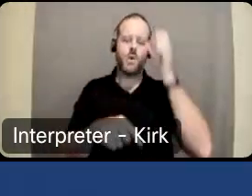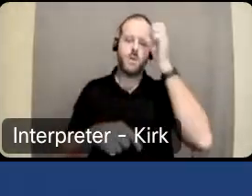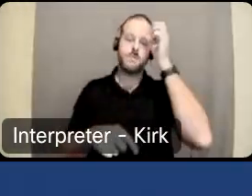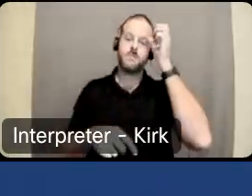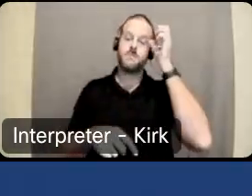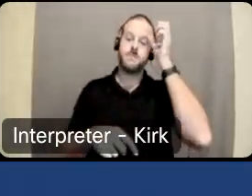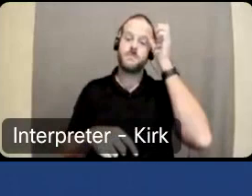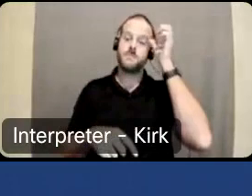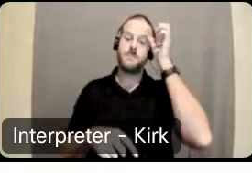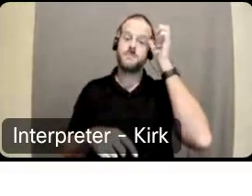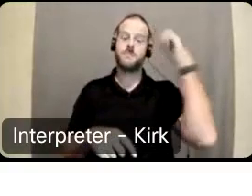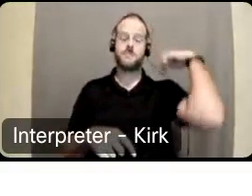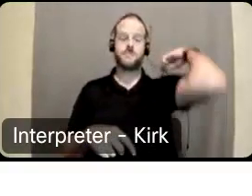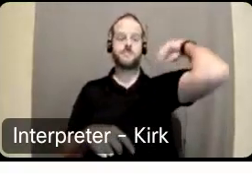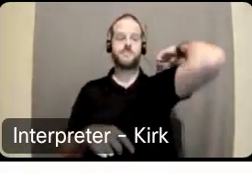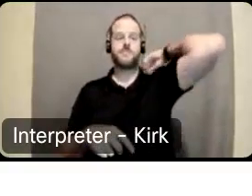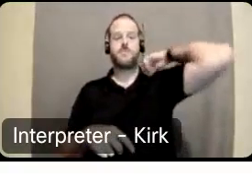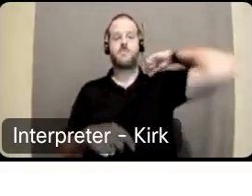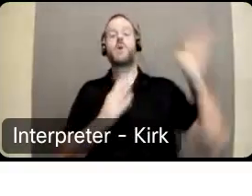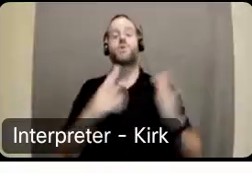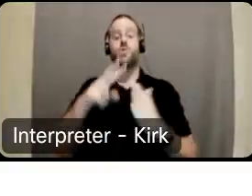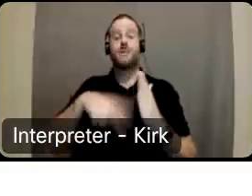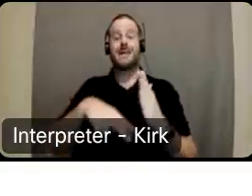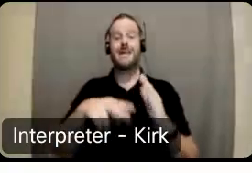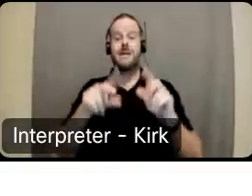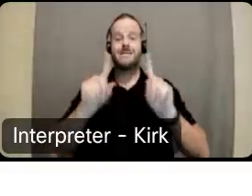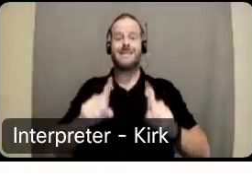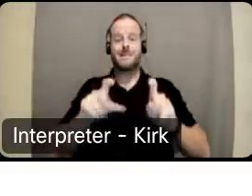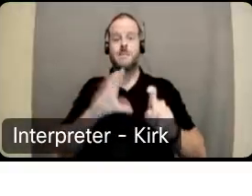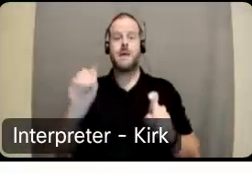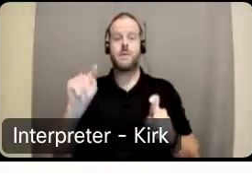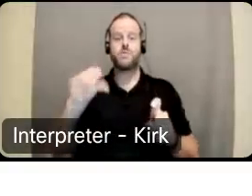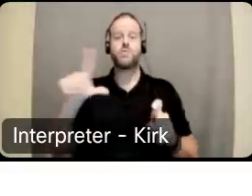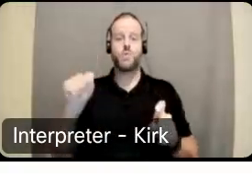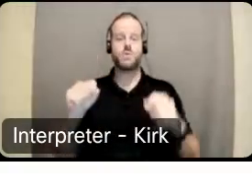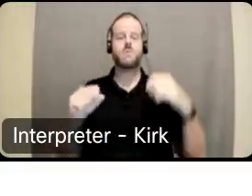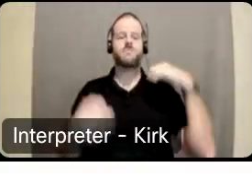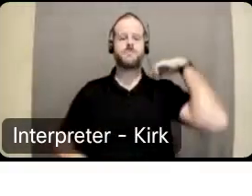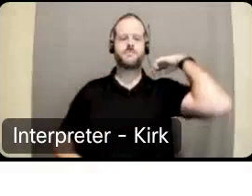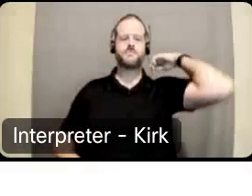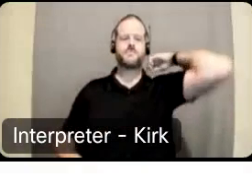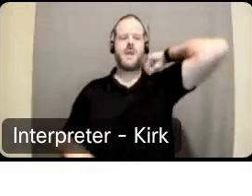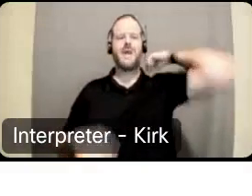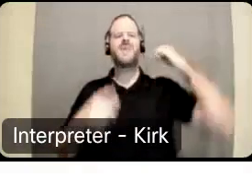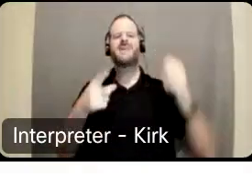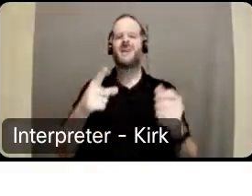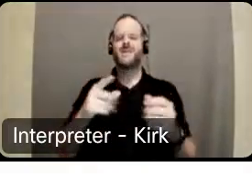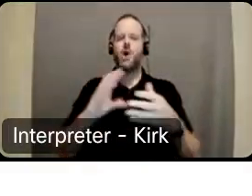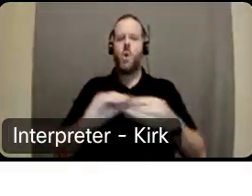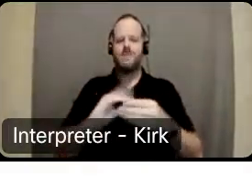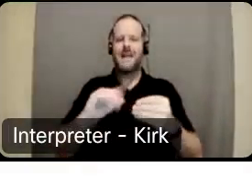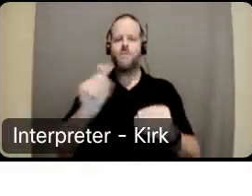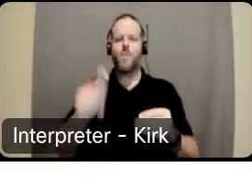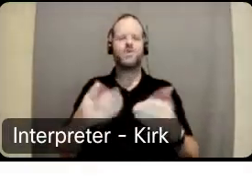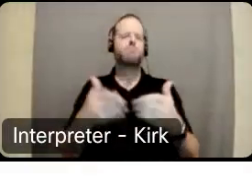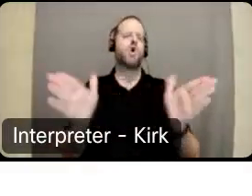as a summary. Jumping into reading assessment and tools. This is one of those qualitative questions. This kind of a